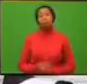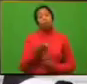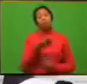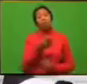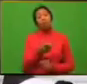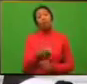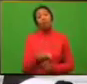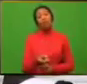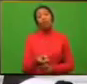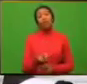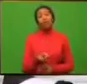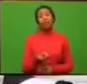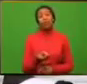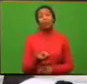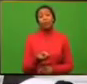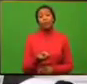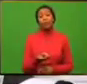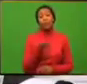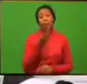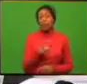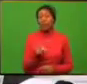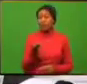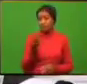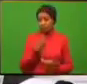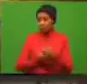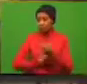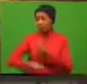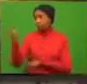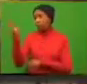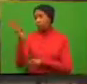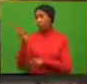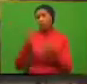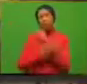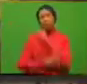You have, to put it bluntly, you have sold out.